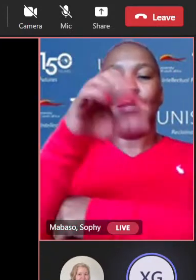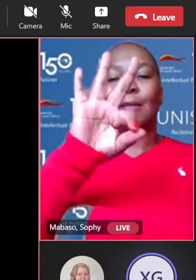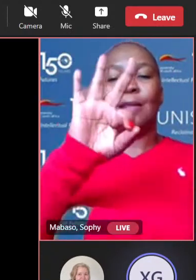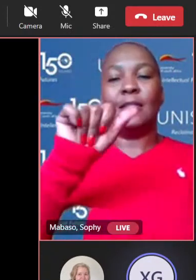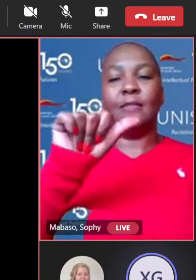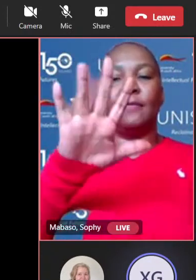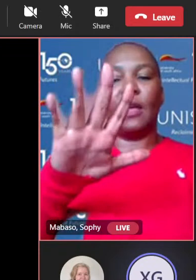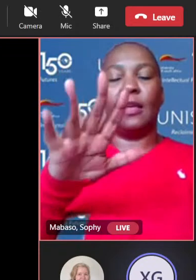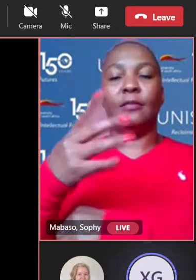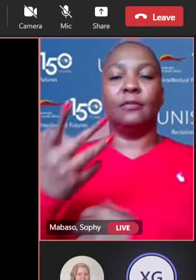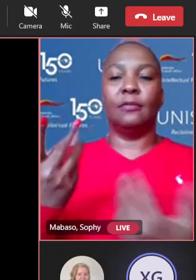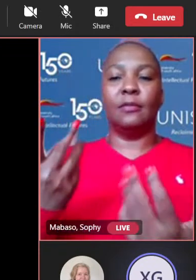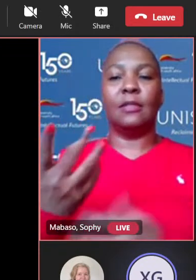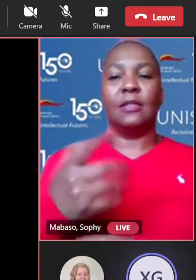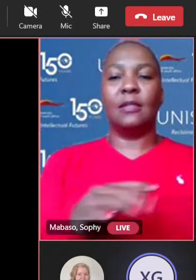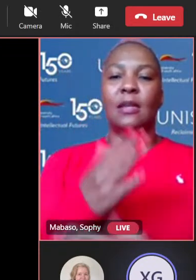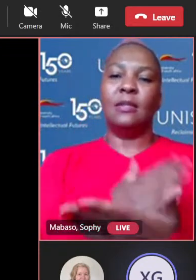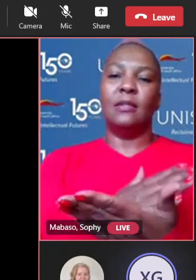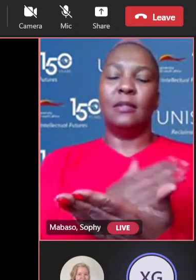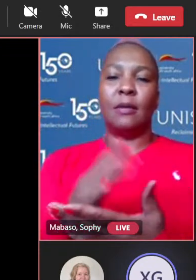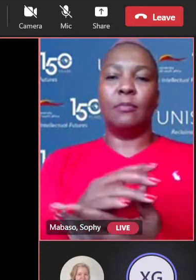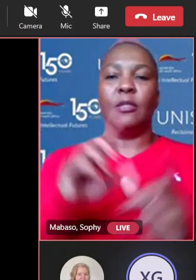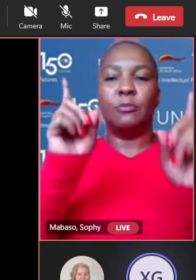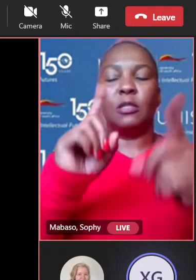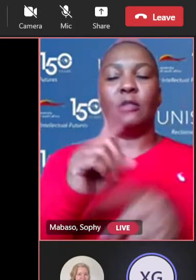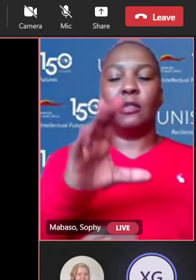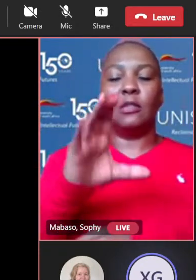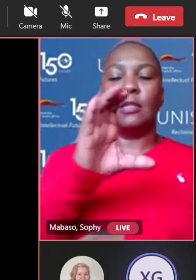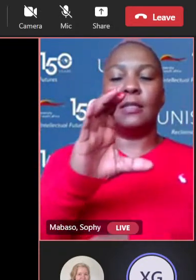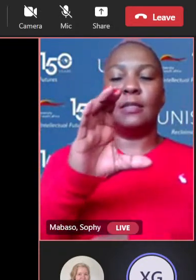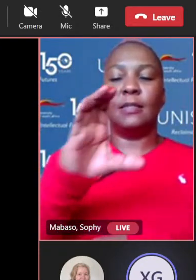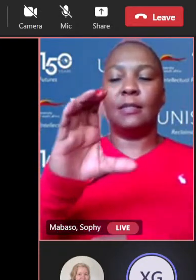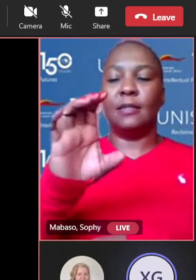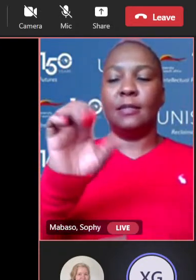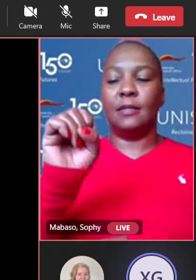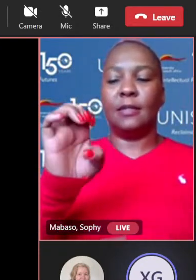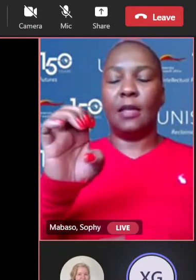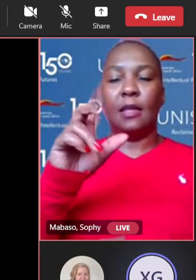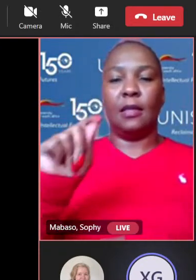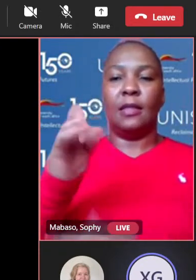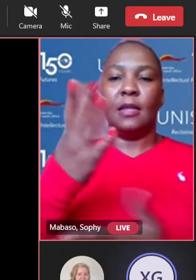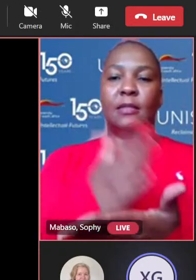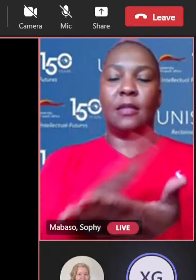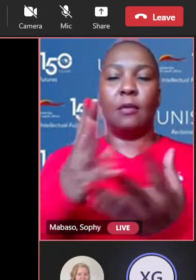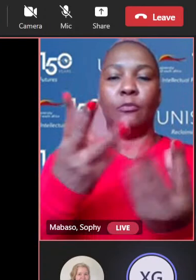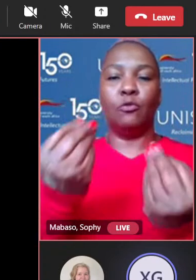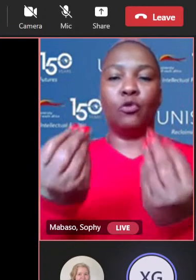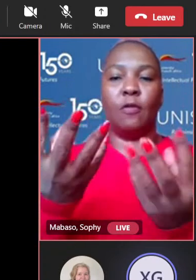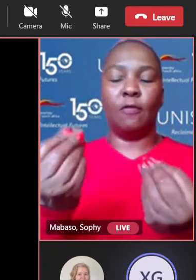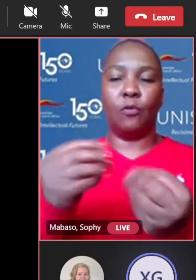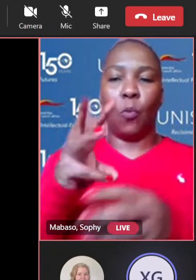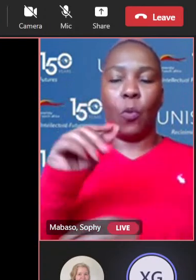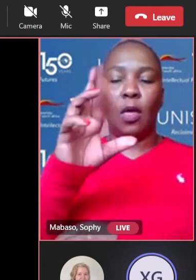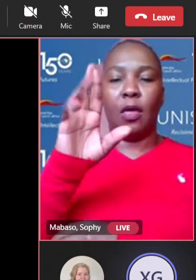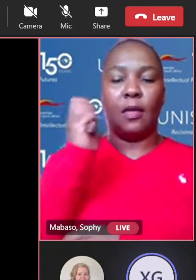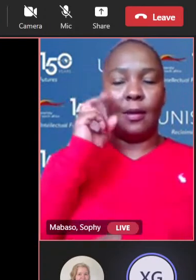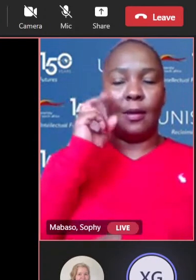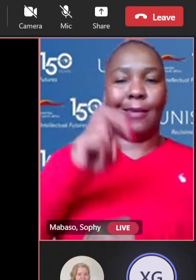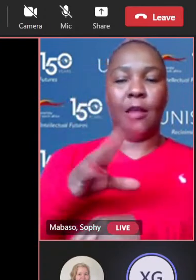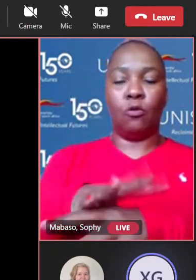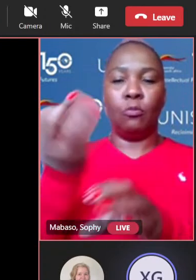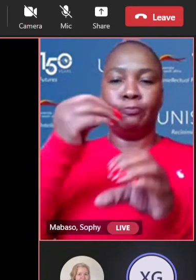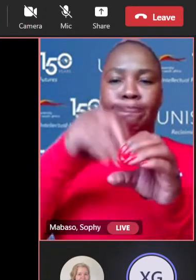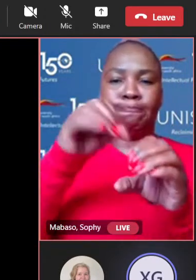some courses, especially in CSET, would have some software that needs to be installed or